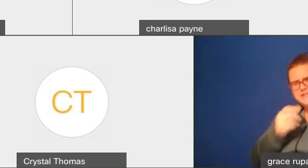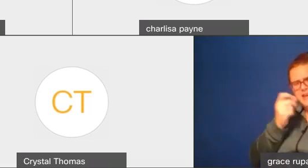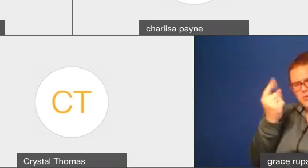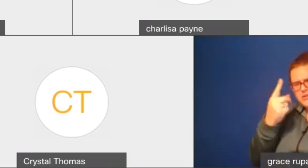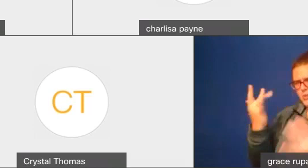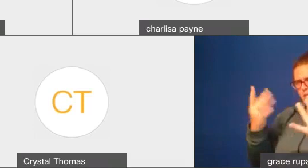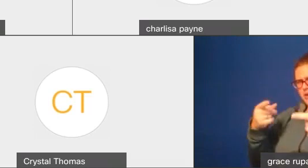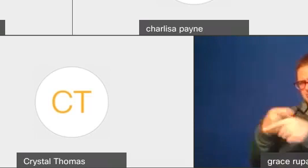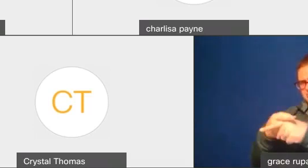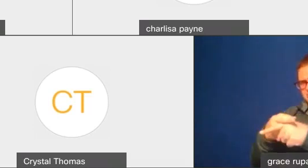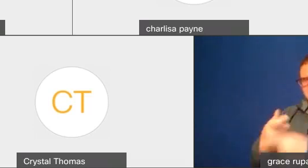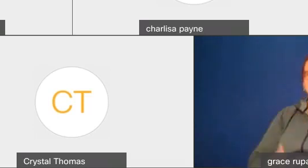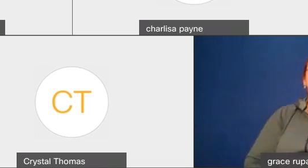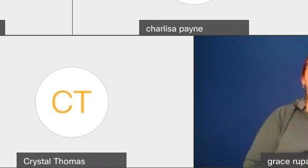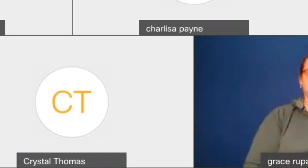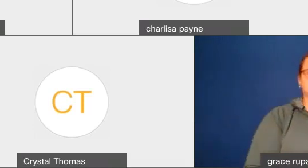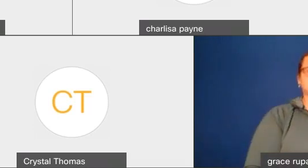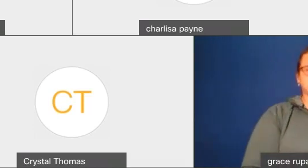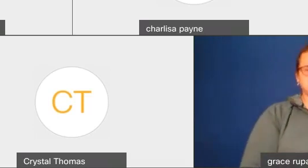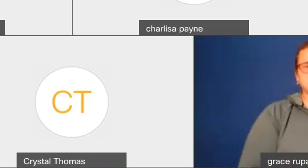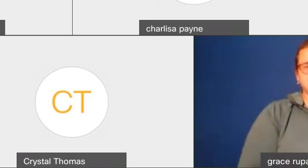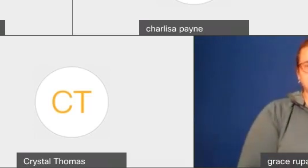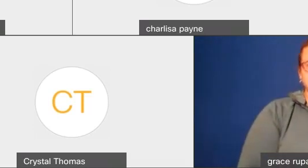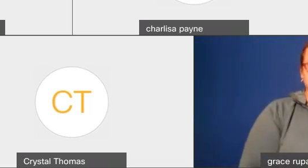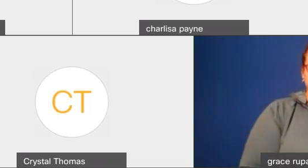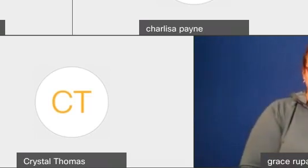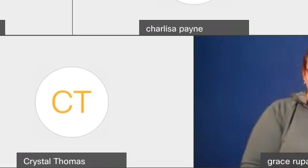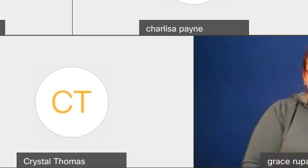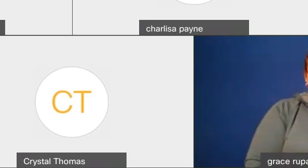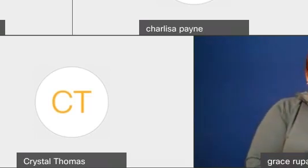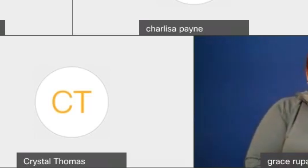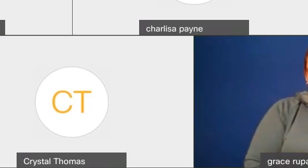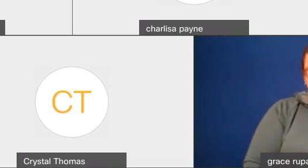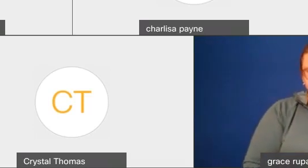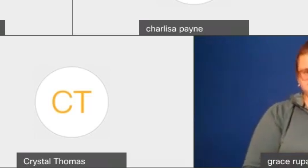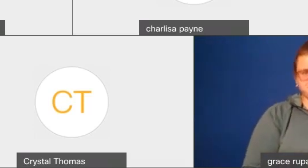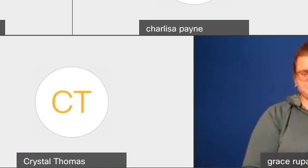want to, here I'll provide sort of